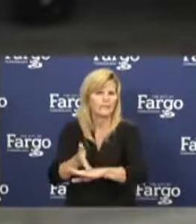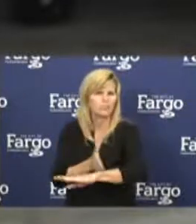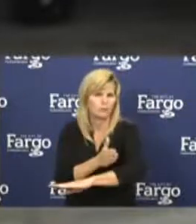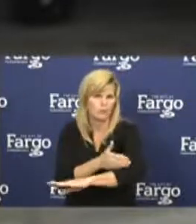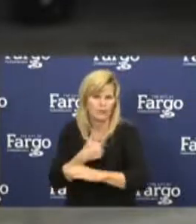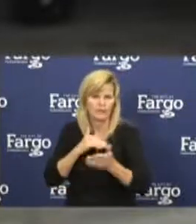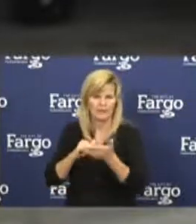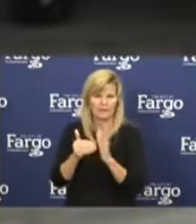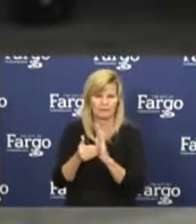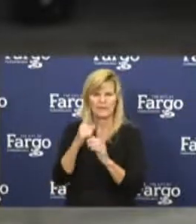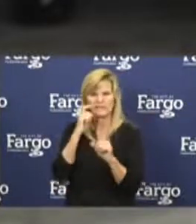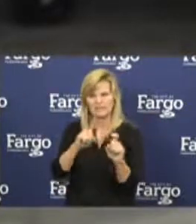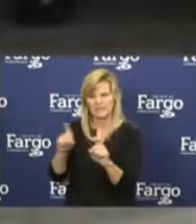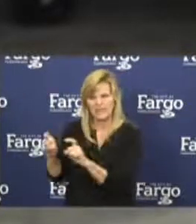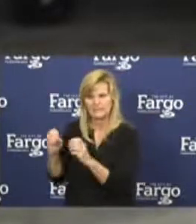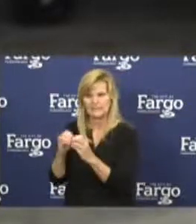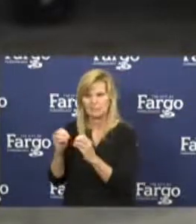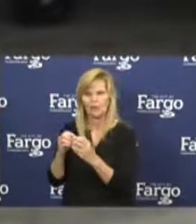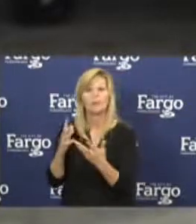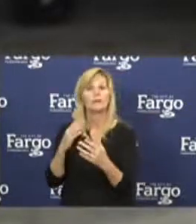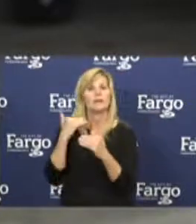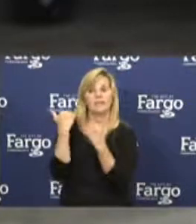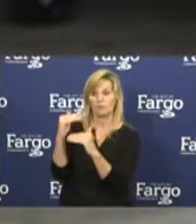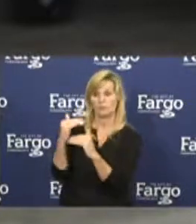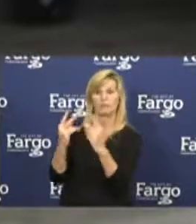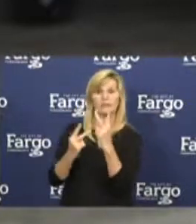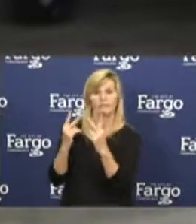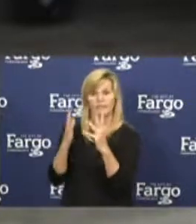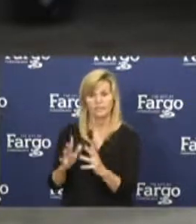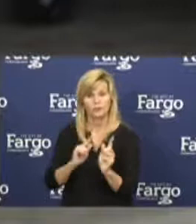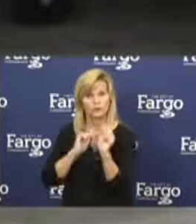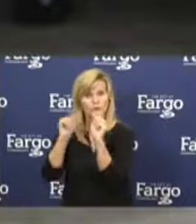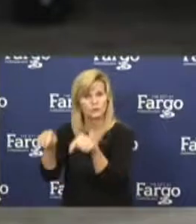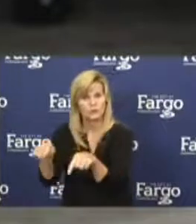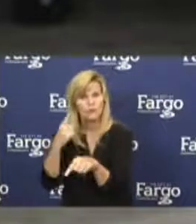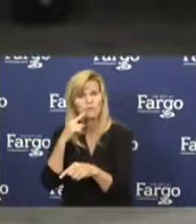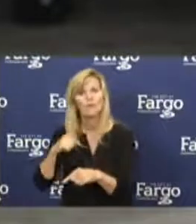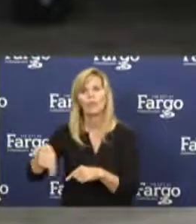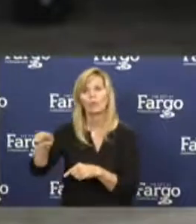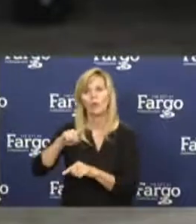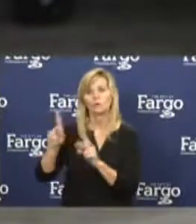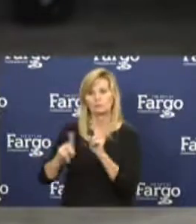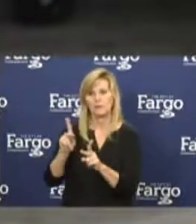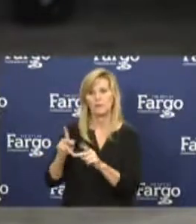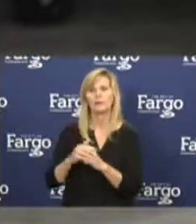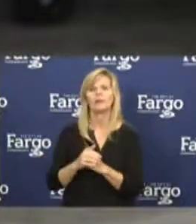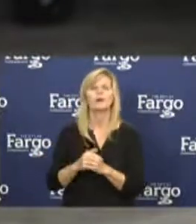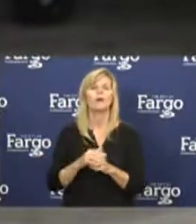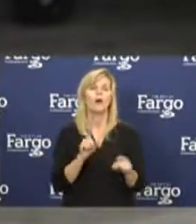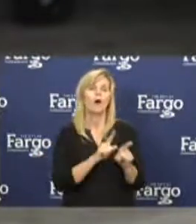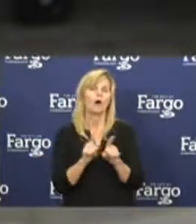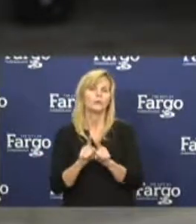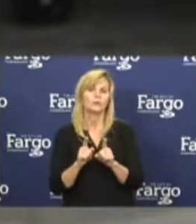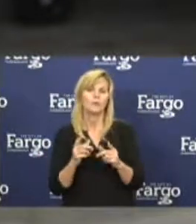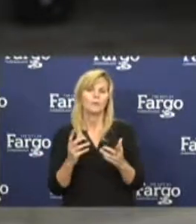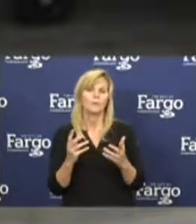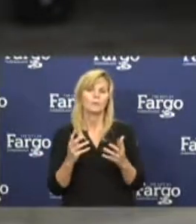interventions that have happened. The visitor restrictions in Minnesota in long-term care, there was outdoor